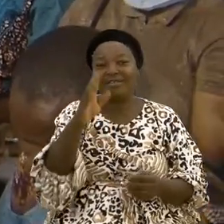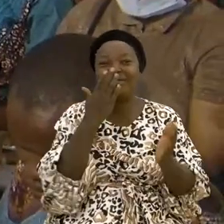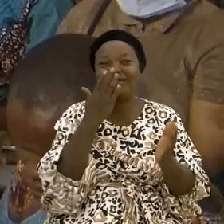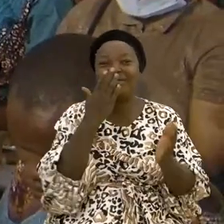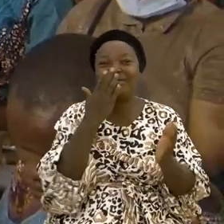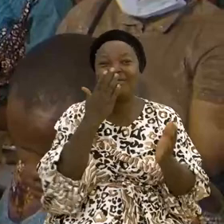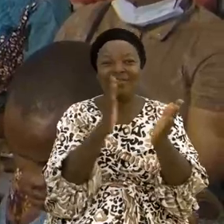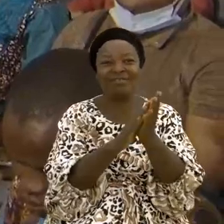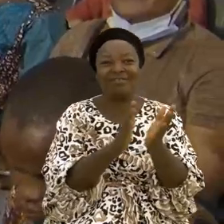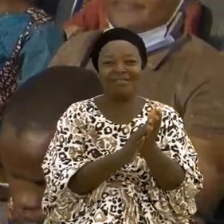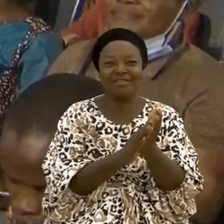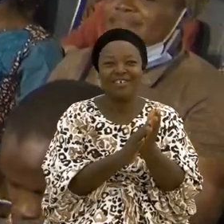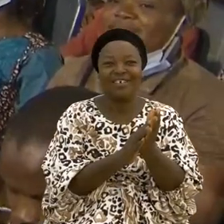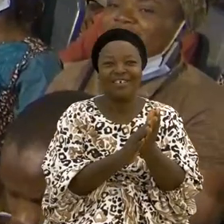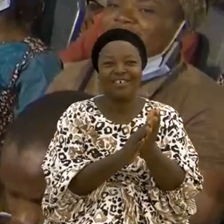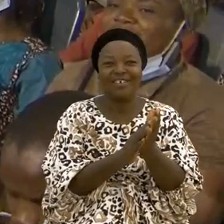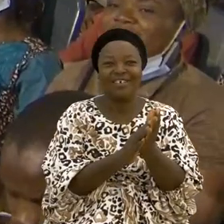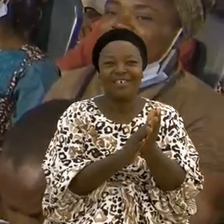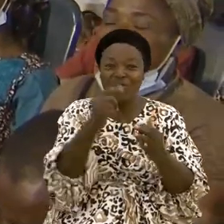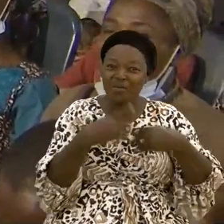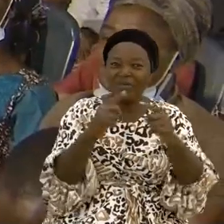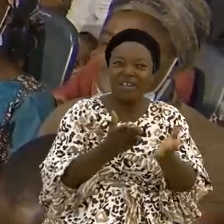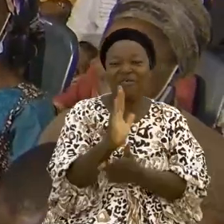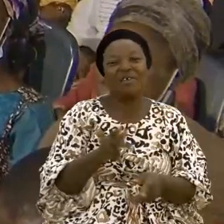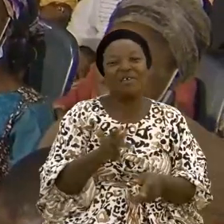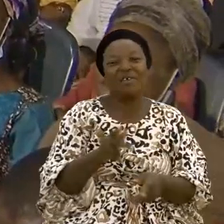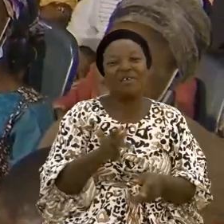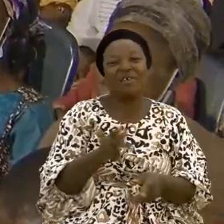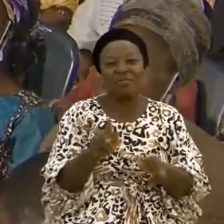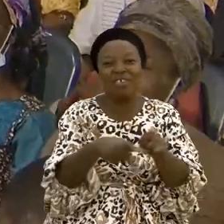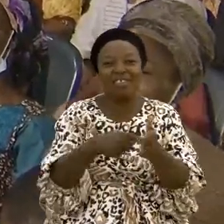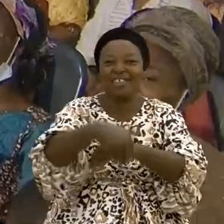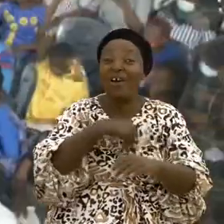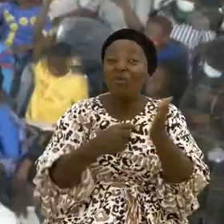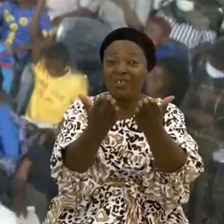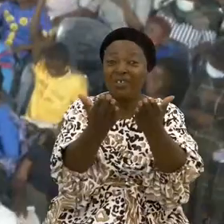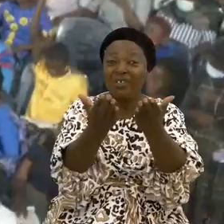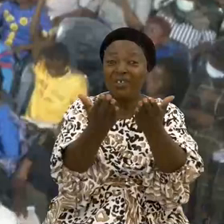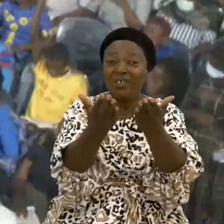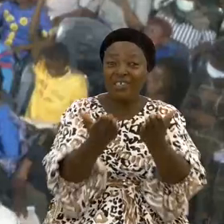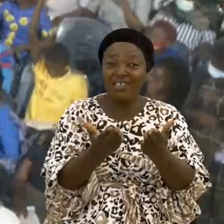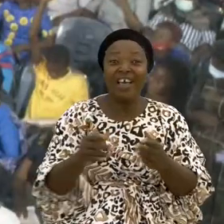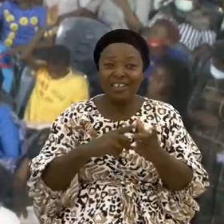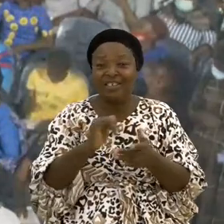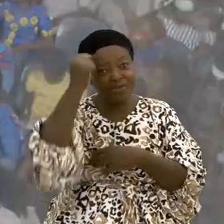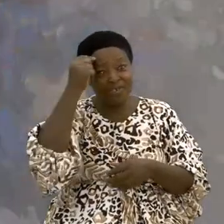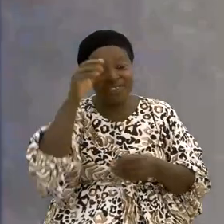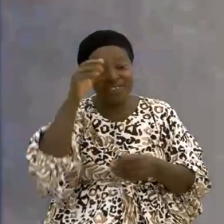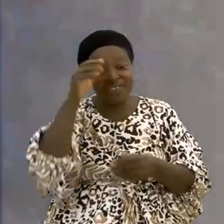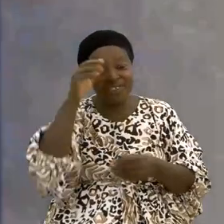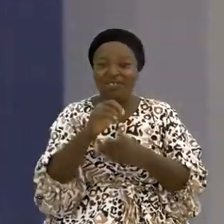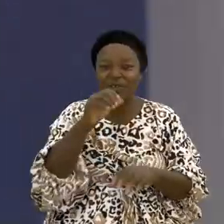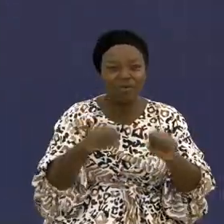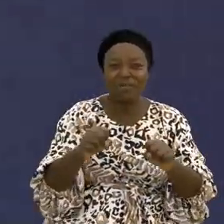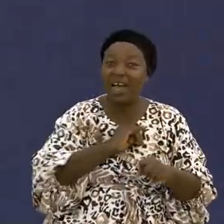Congratulations. You have come to the right place tonight. And what you desire that you thought was impossible, I